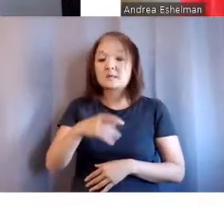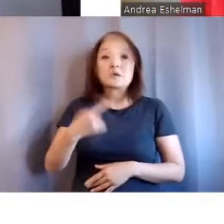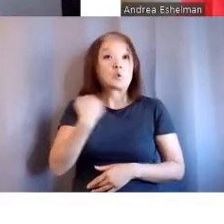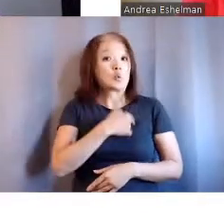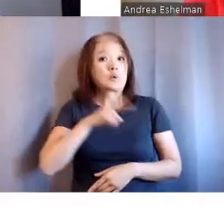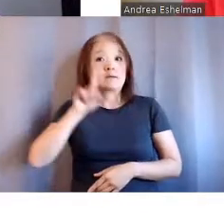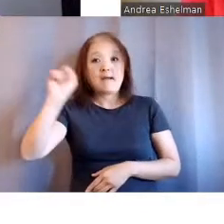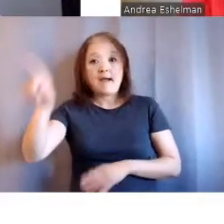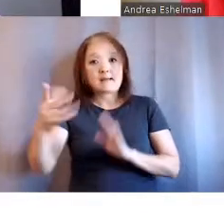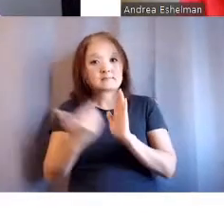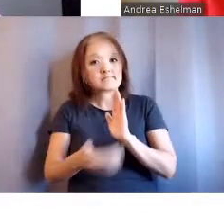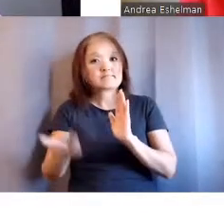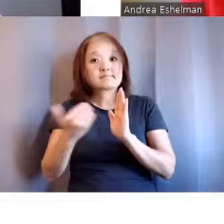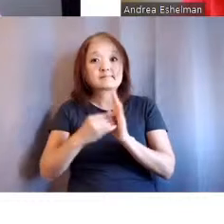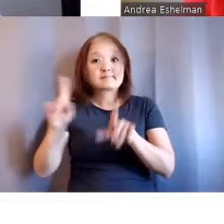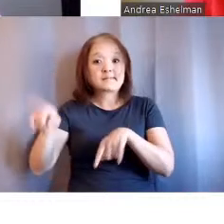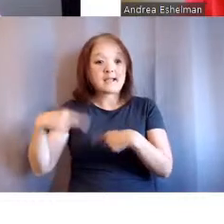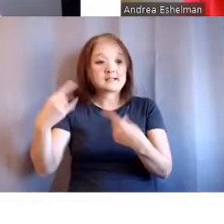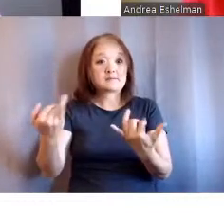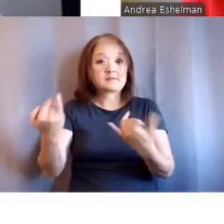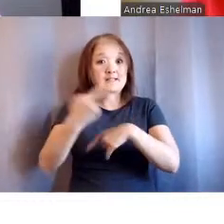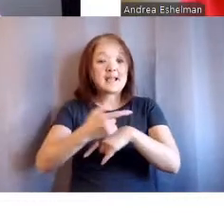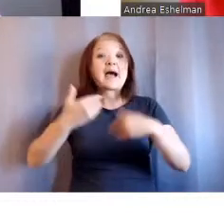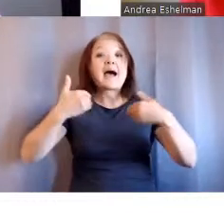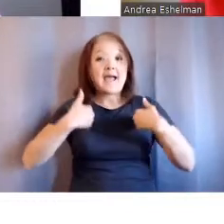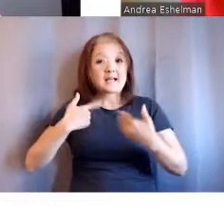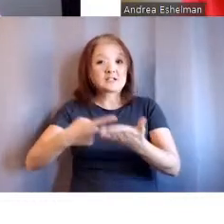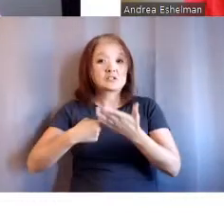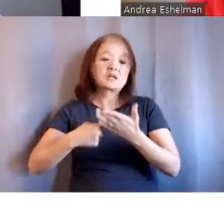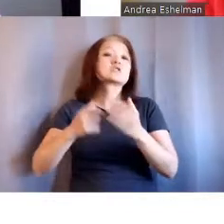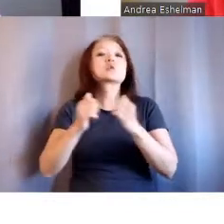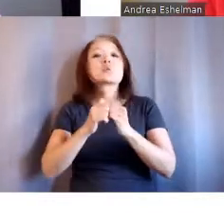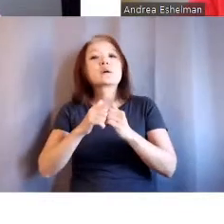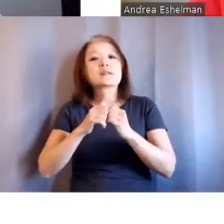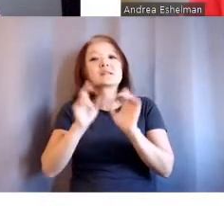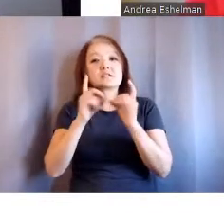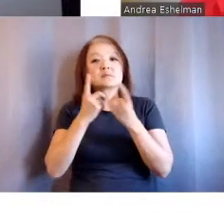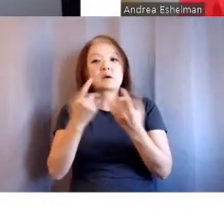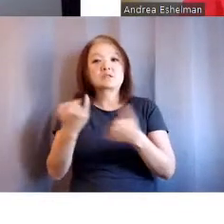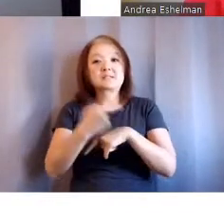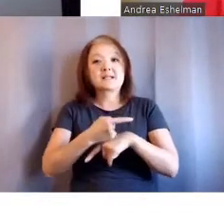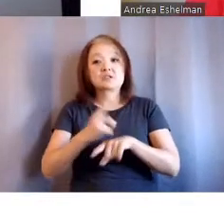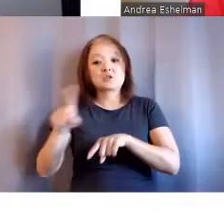and as of today, I actually had a conversation with the department this morning. As of today, the official